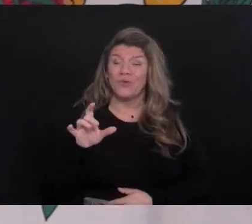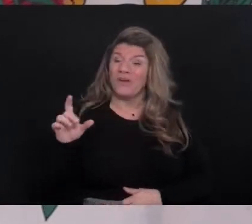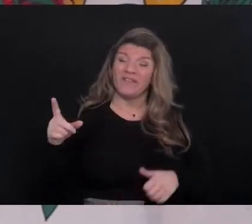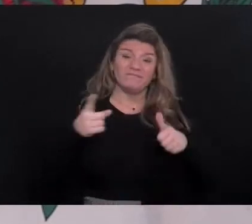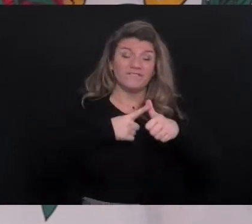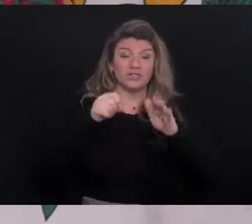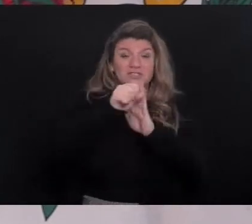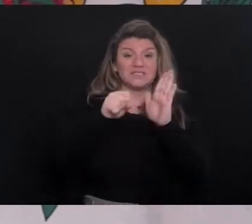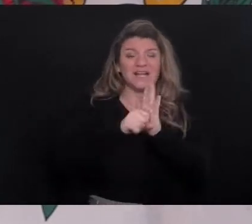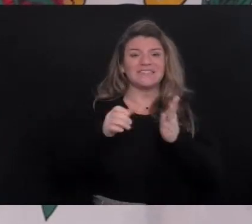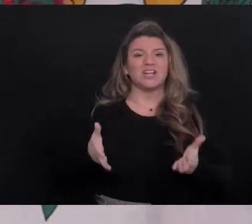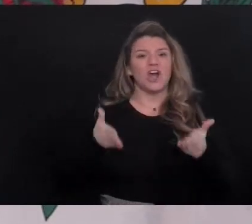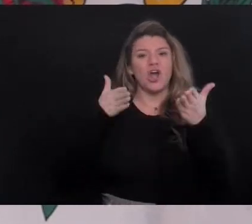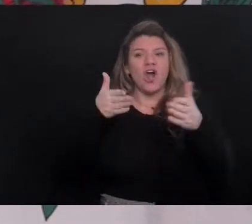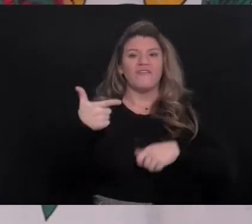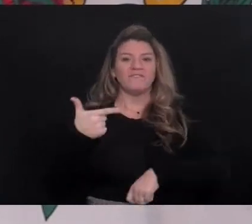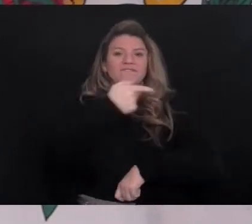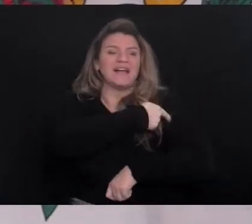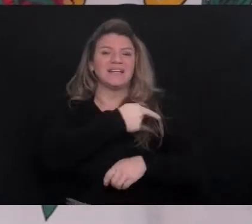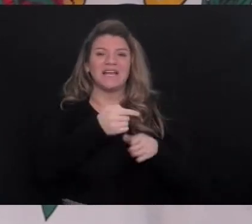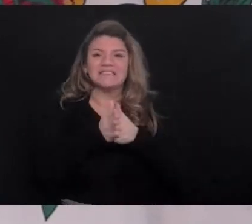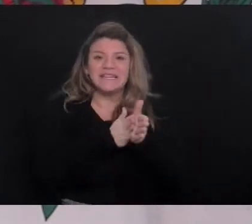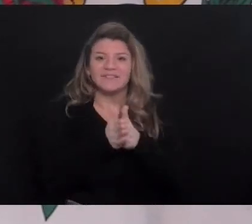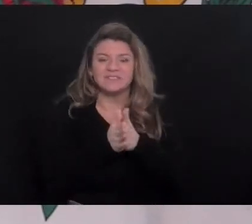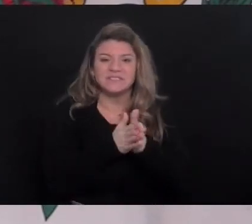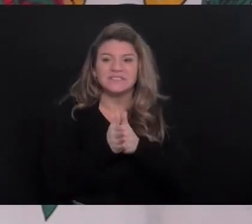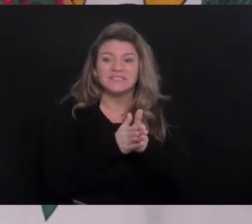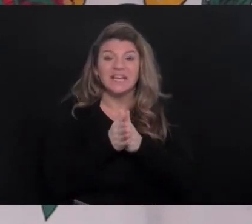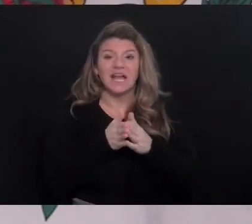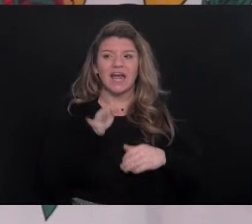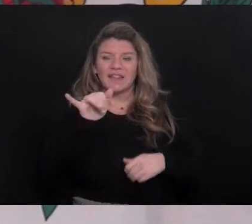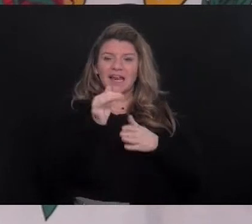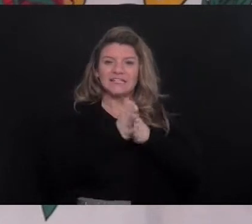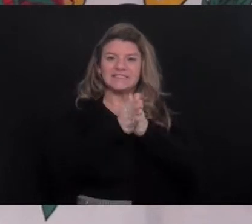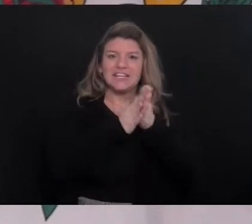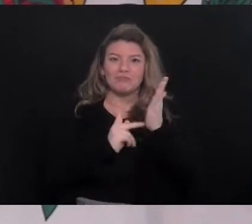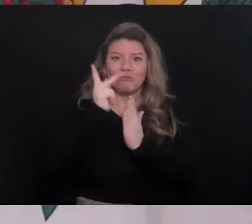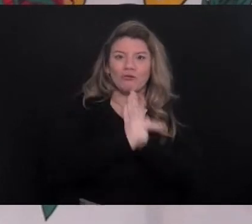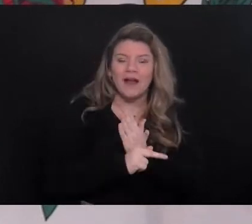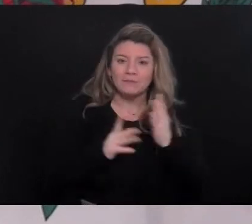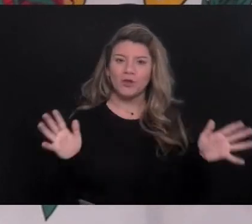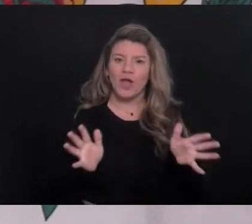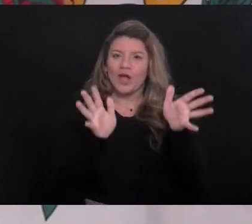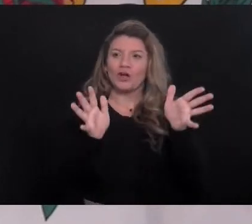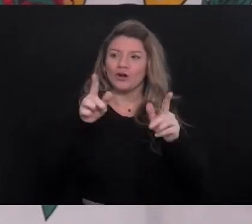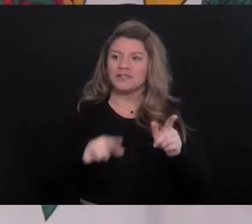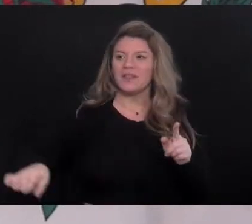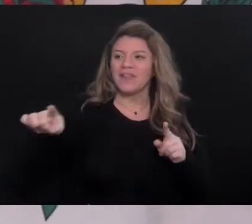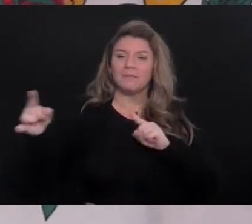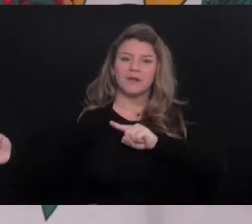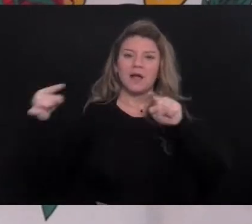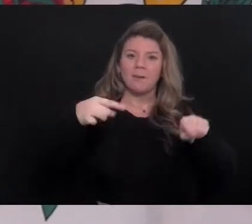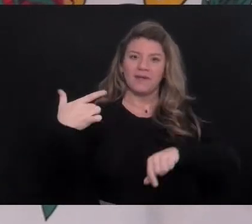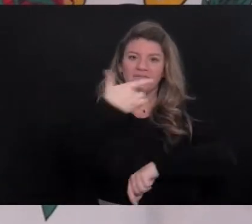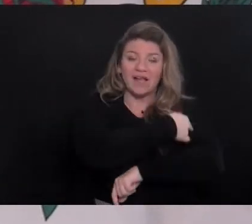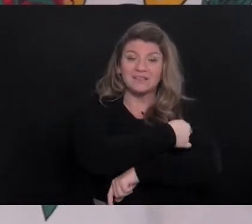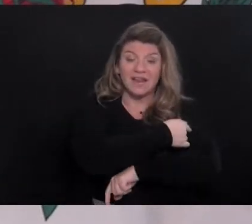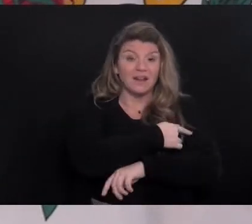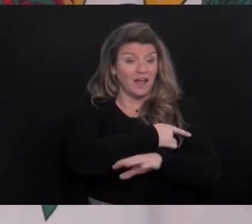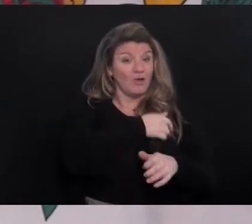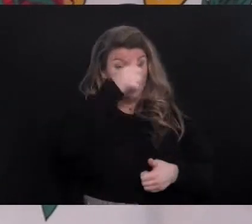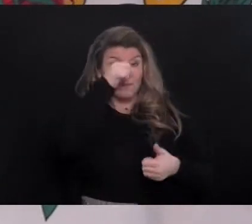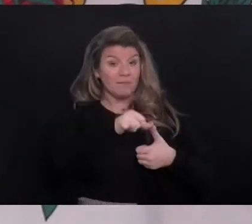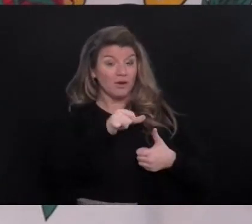first states to offer vaccine incentives, an incentive program to encourage our people to get vaccinated. You